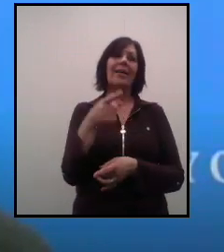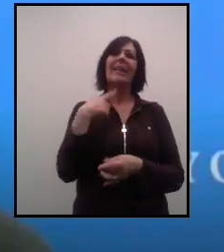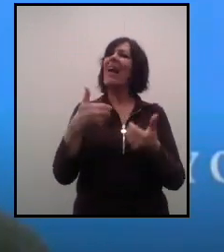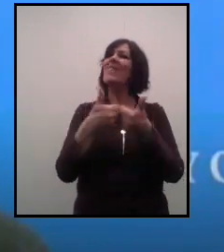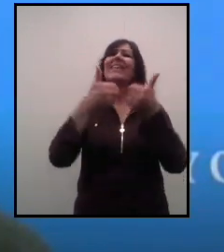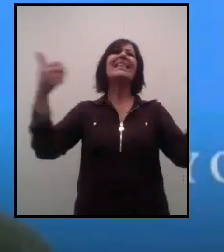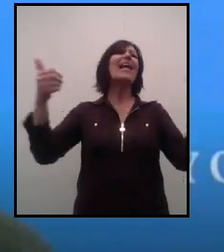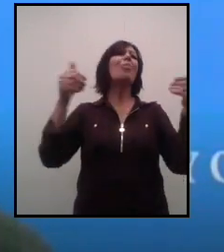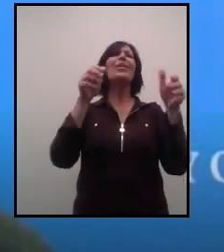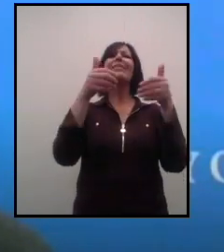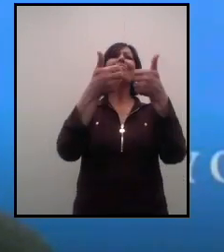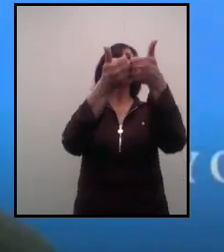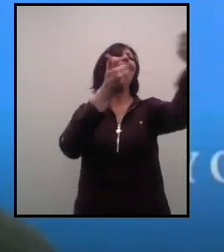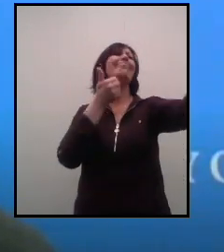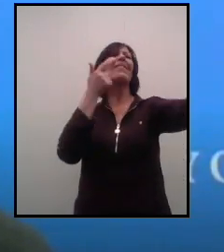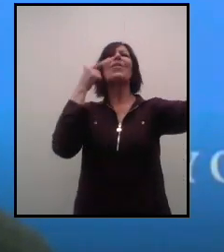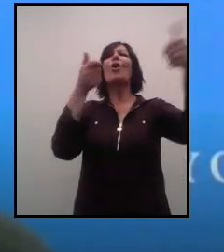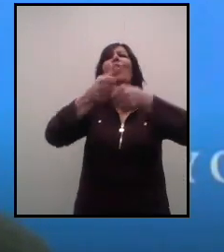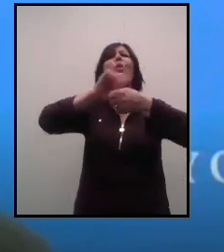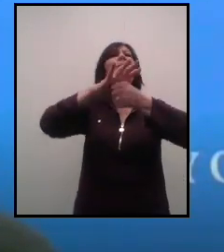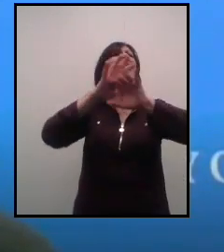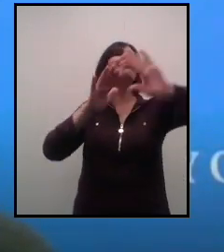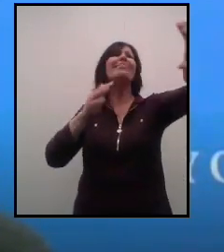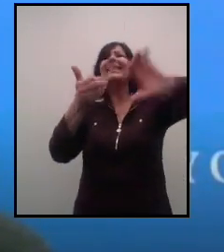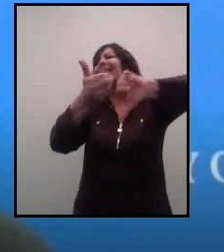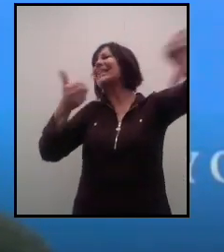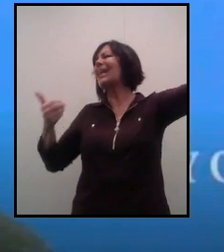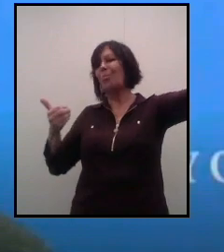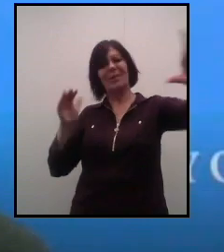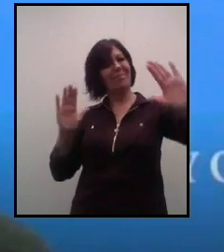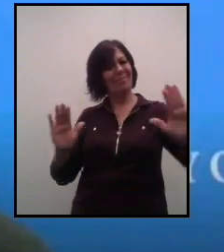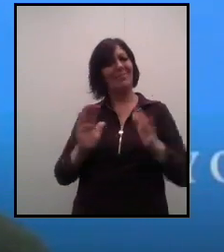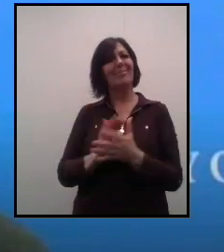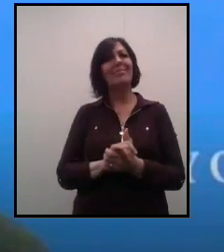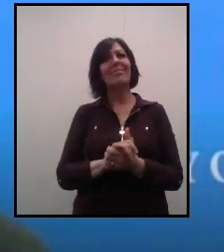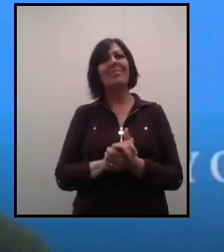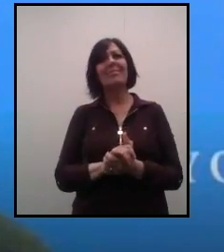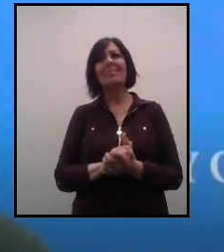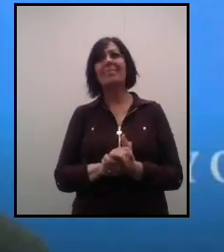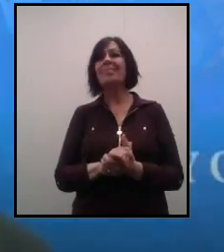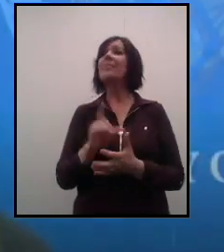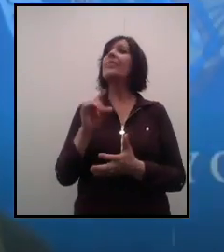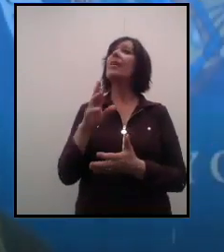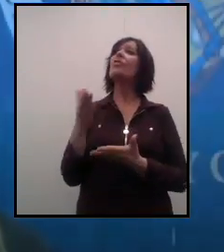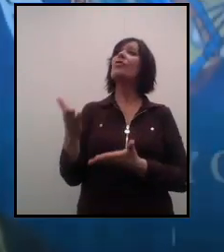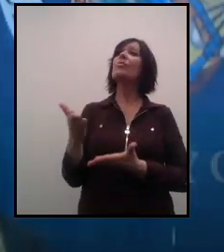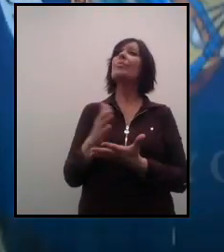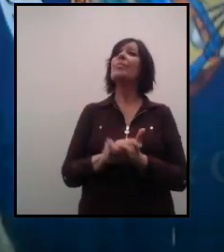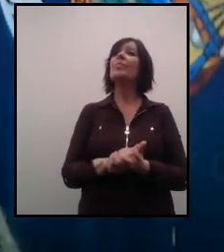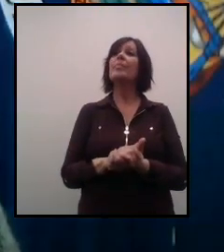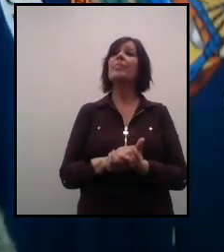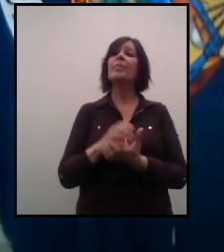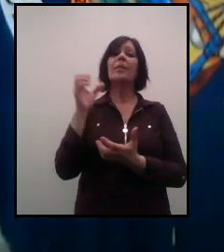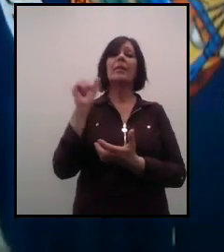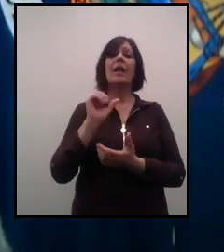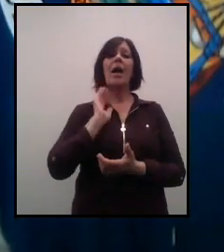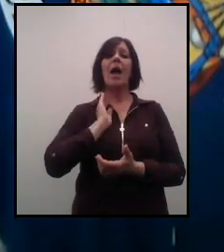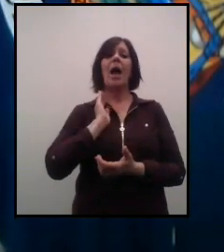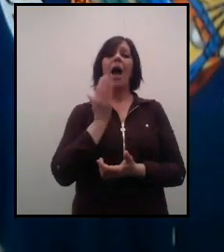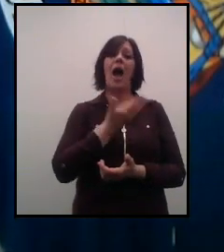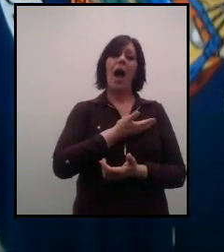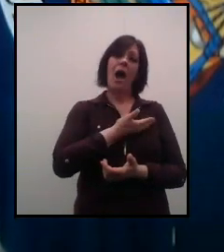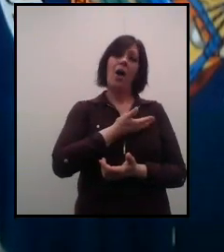separate wards and divisions to split those that are COVID-19 patients from those that are not. Dr. Burstein? Sure. So our Erie County